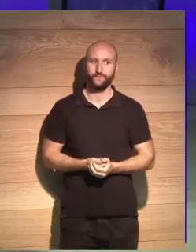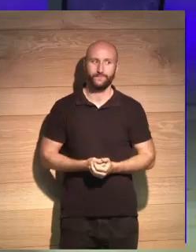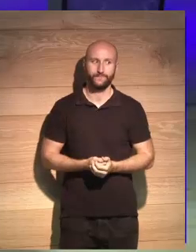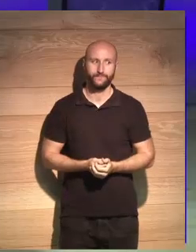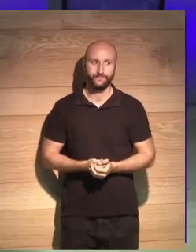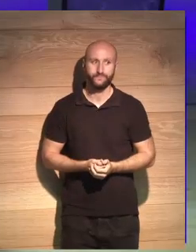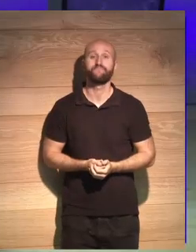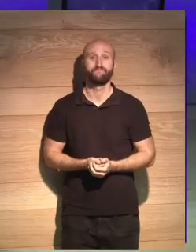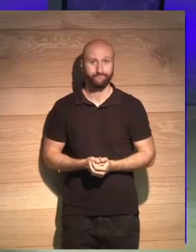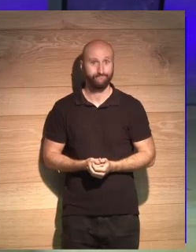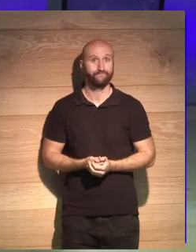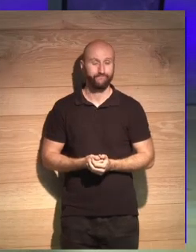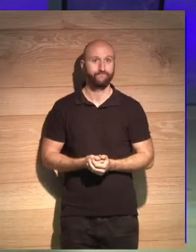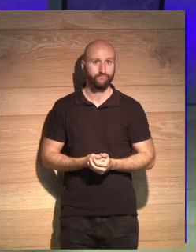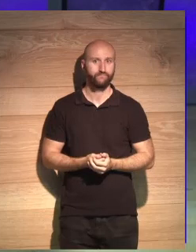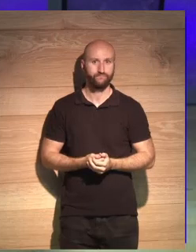you have to do this.